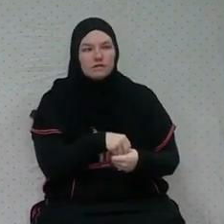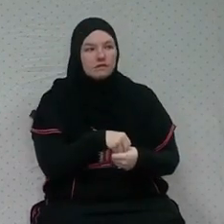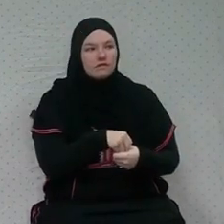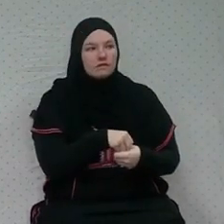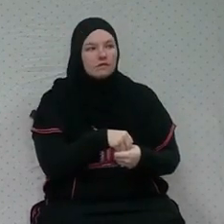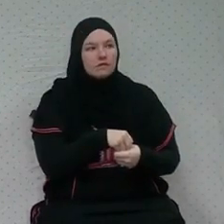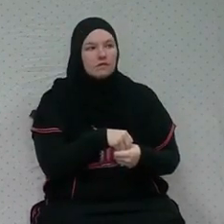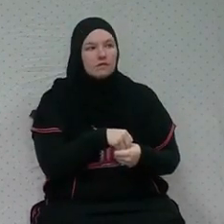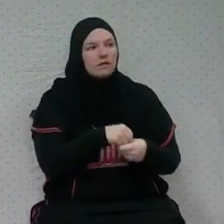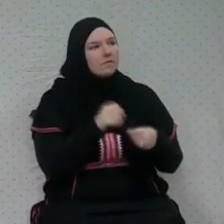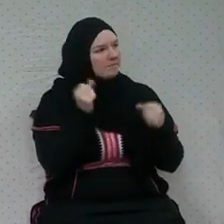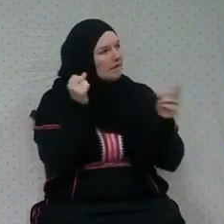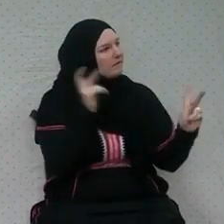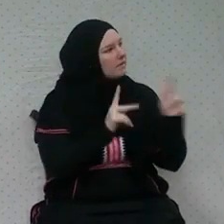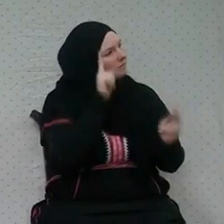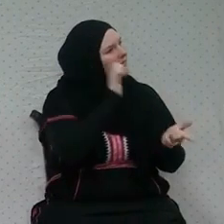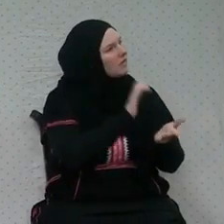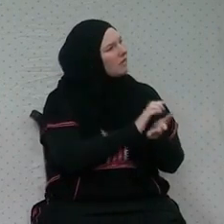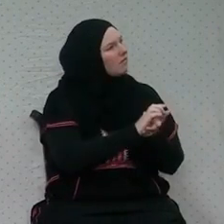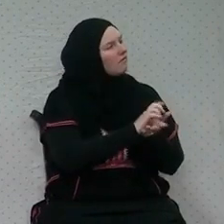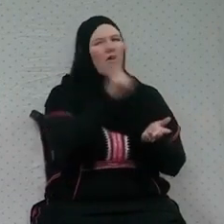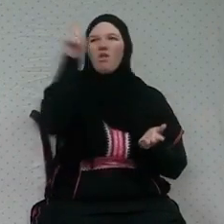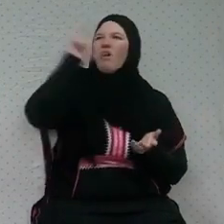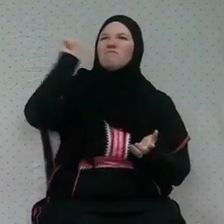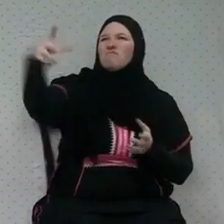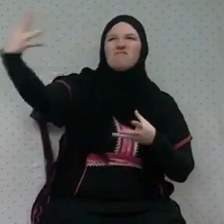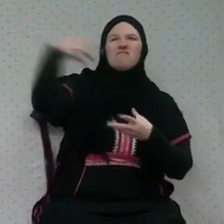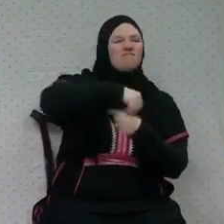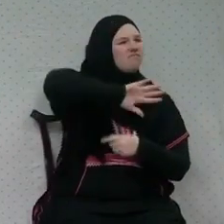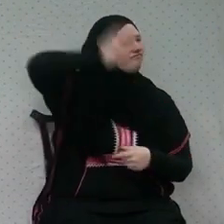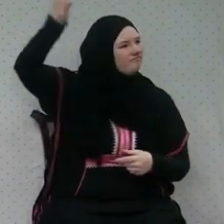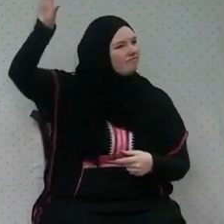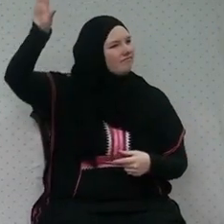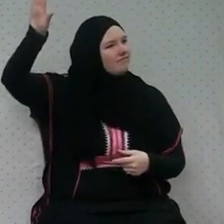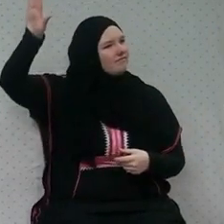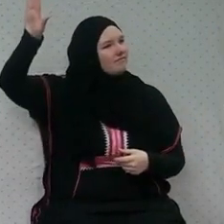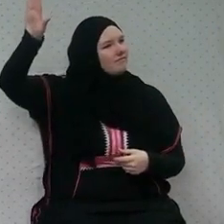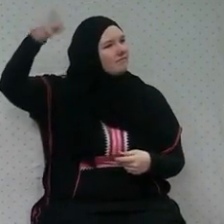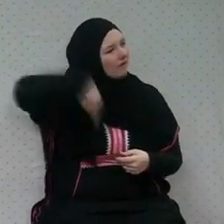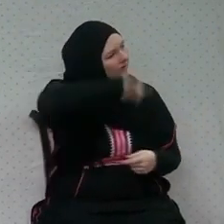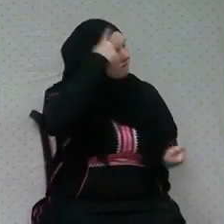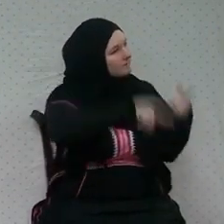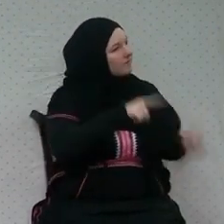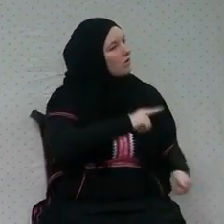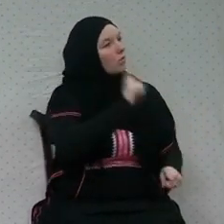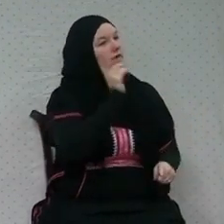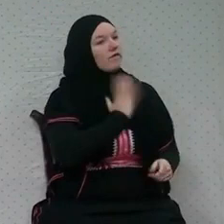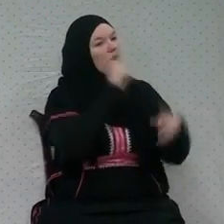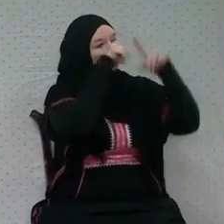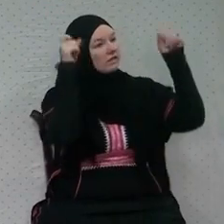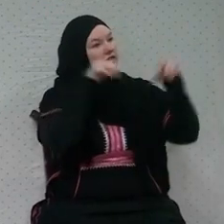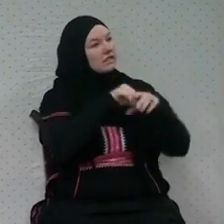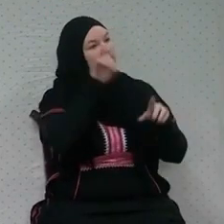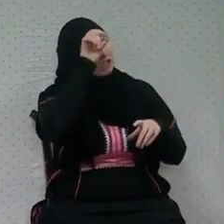unfortunately, people who believe, no, He does not. As one of our late president in Egypt used to